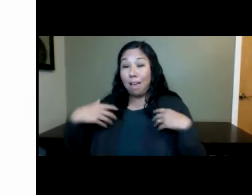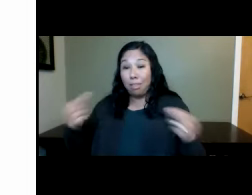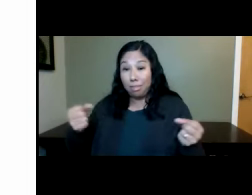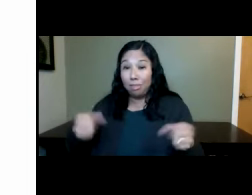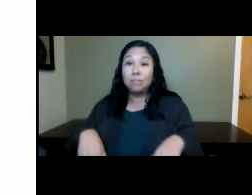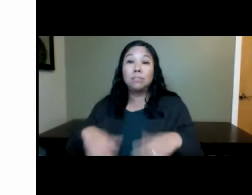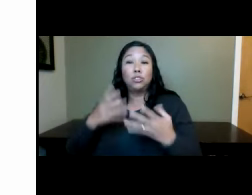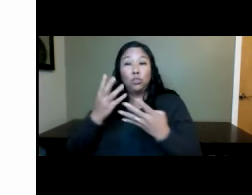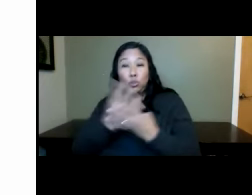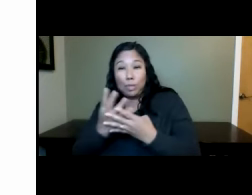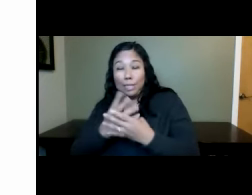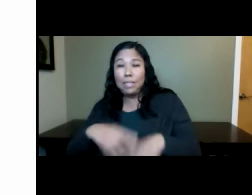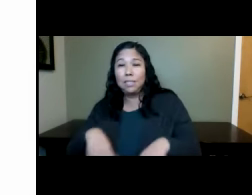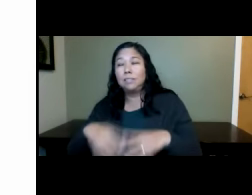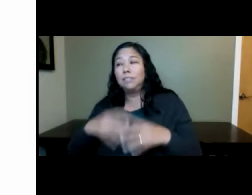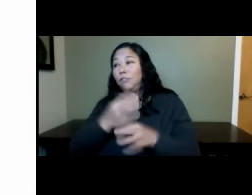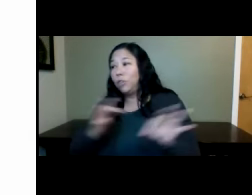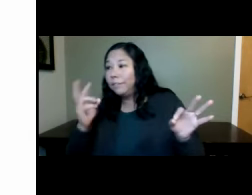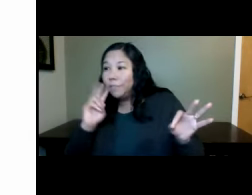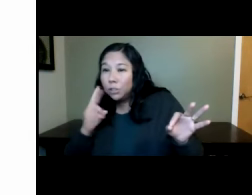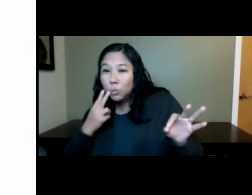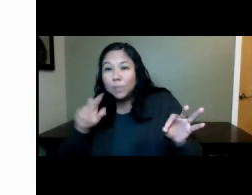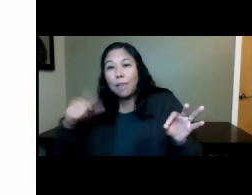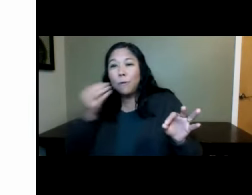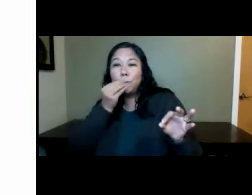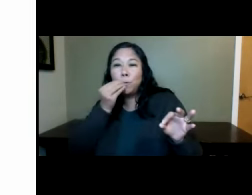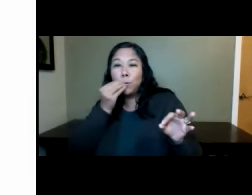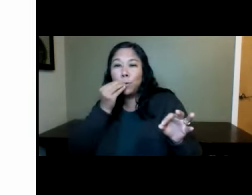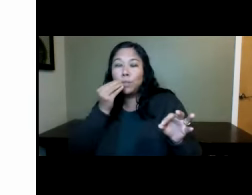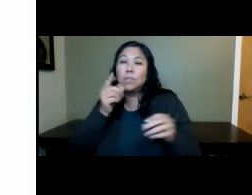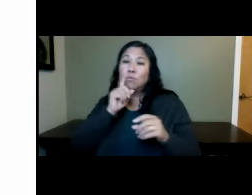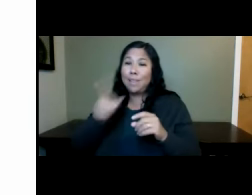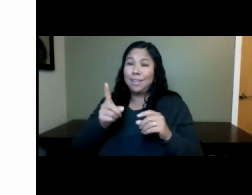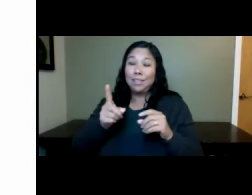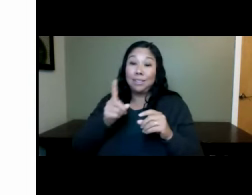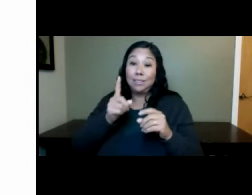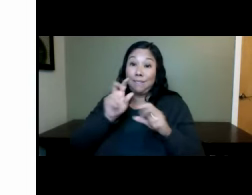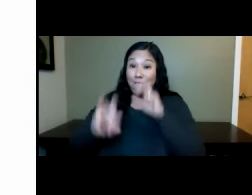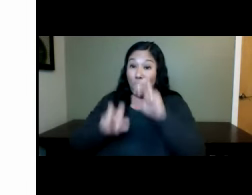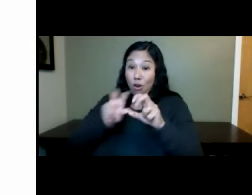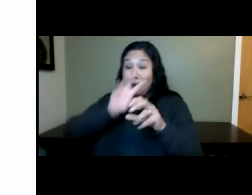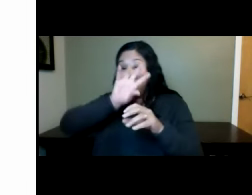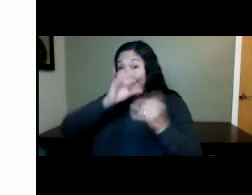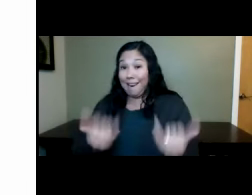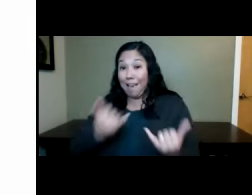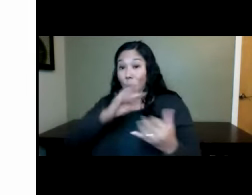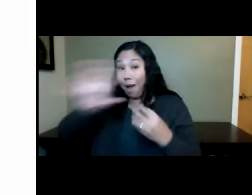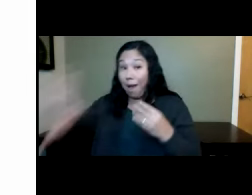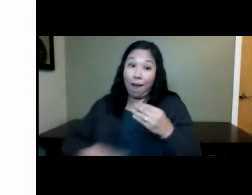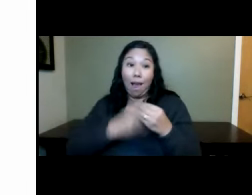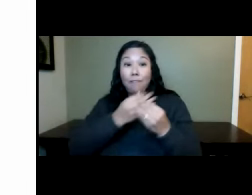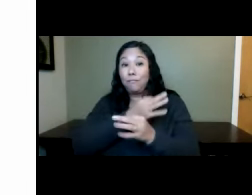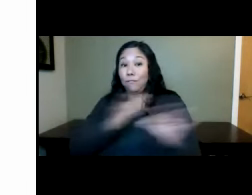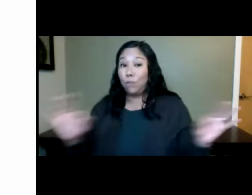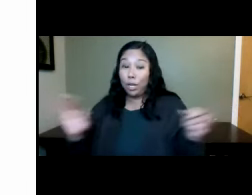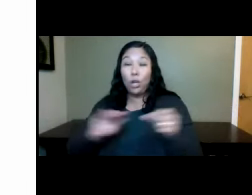vegetables and other foods available to you. So they're adding free COVID-19 information and resources so that